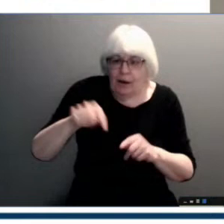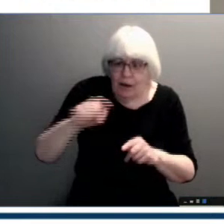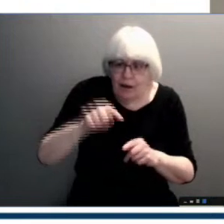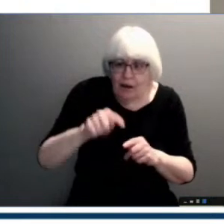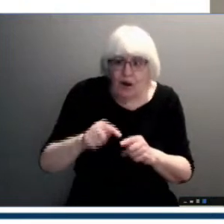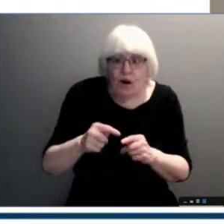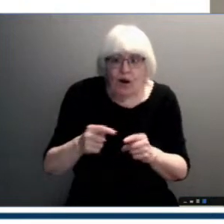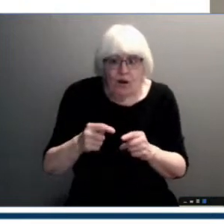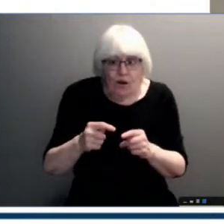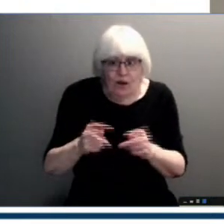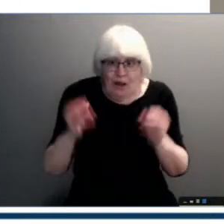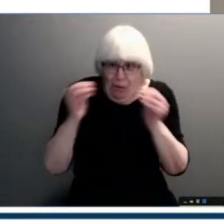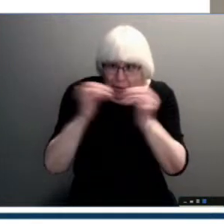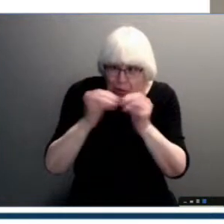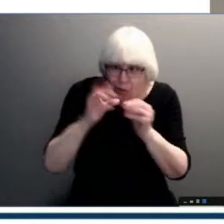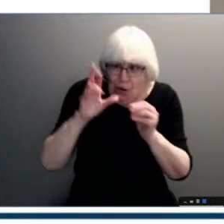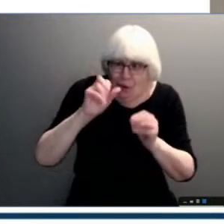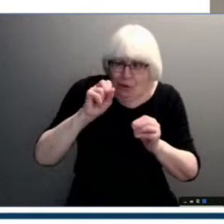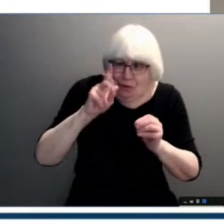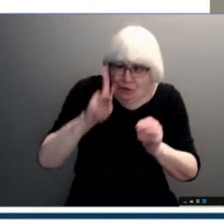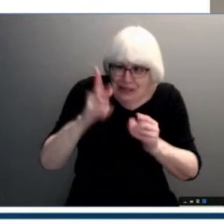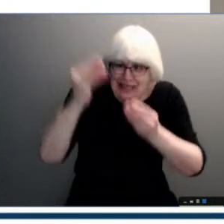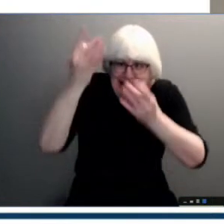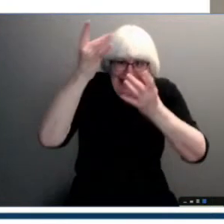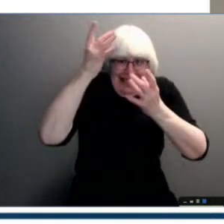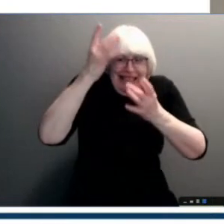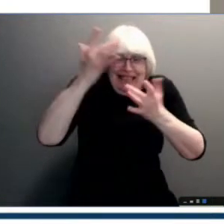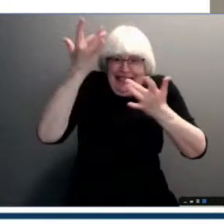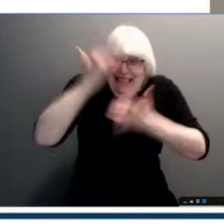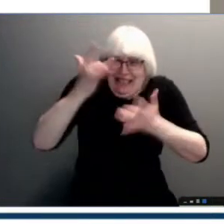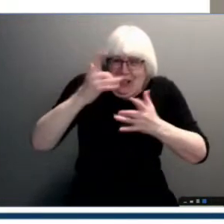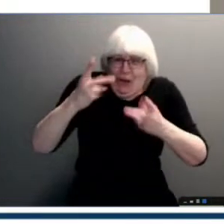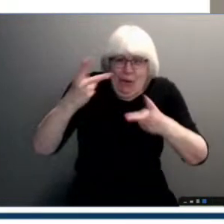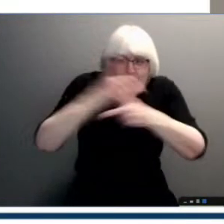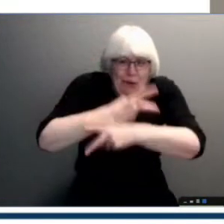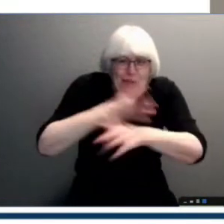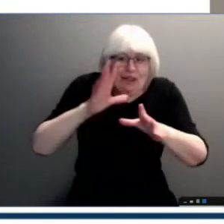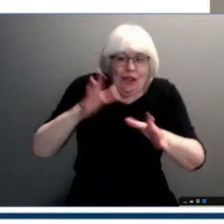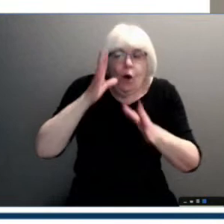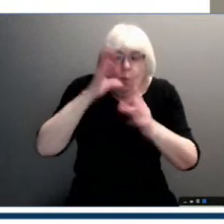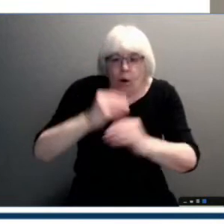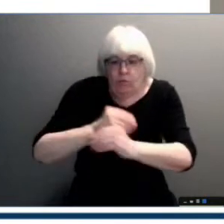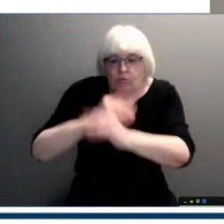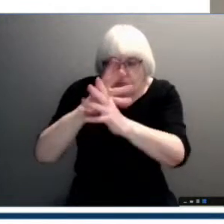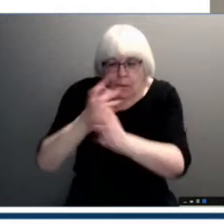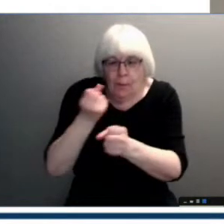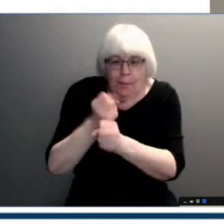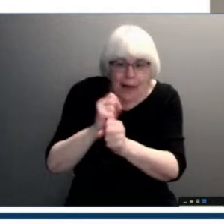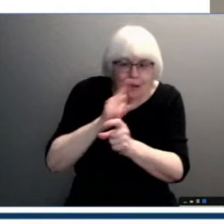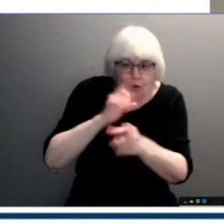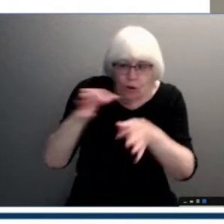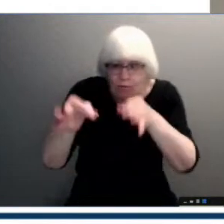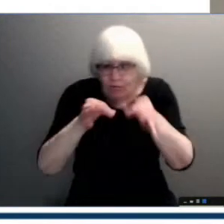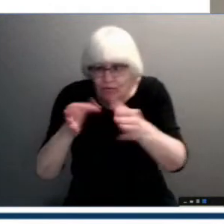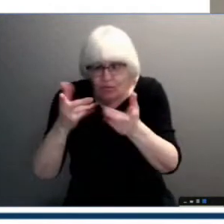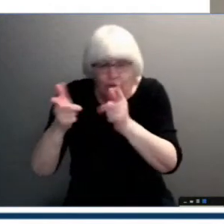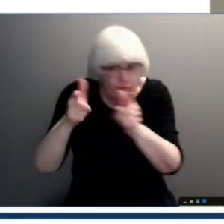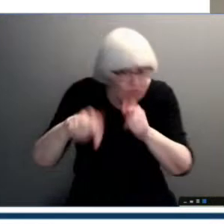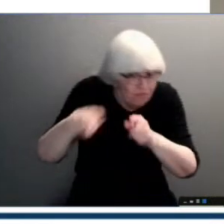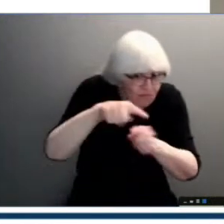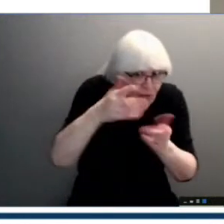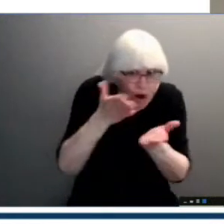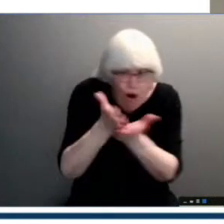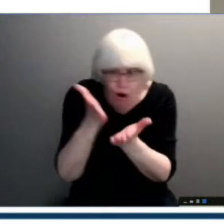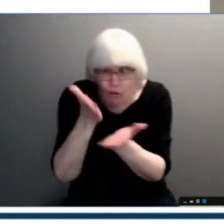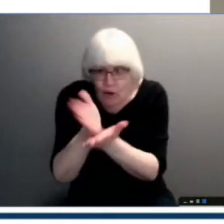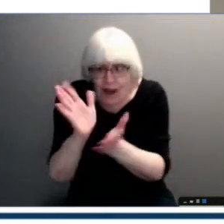disease, and doing some virtual, if you will, monitoring of individuals and supporting them. And so